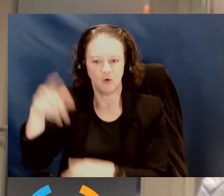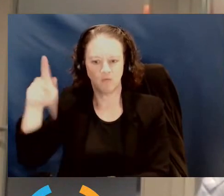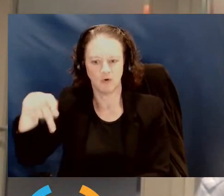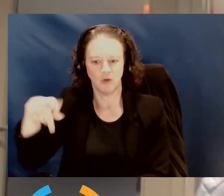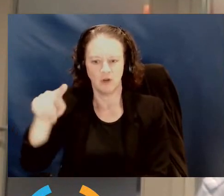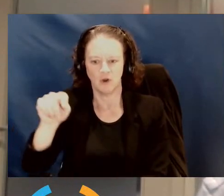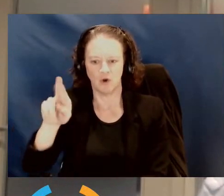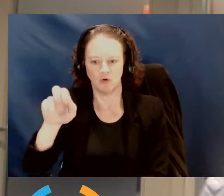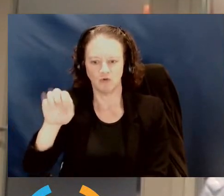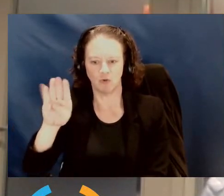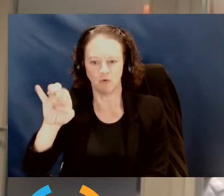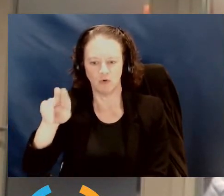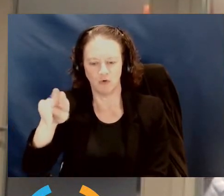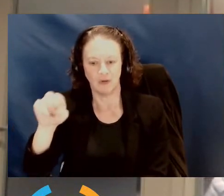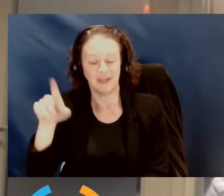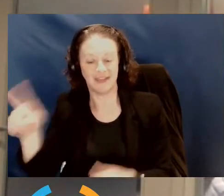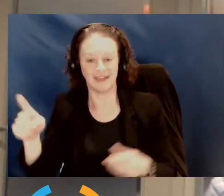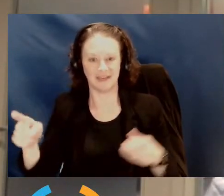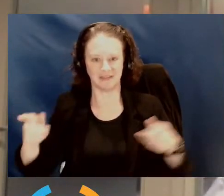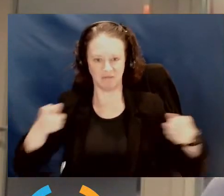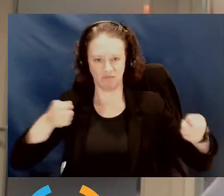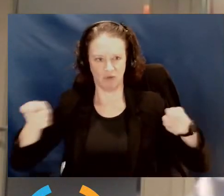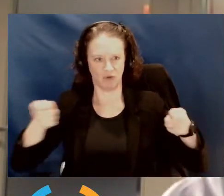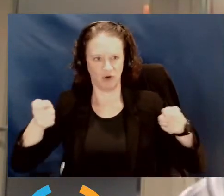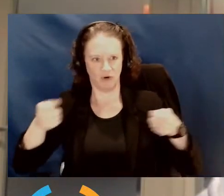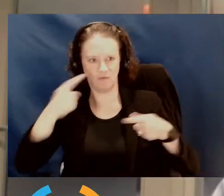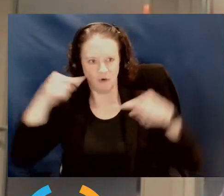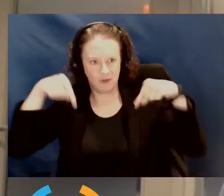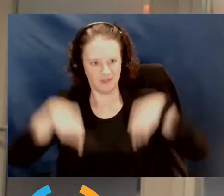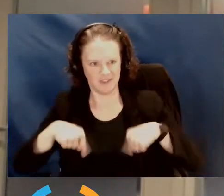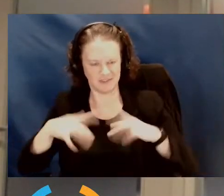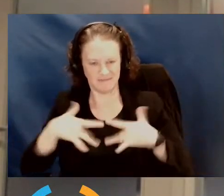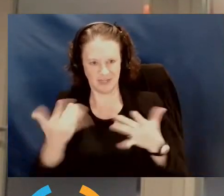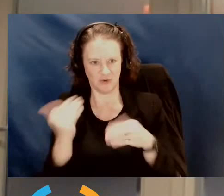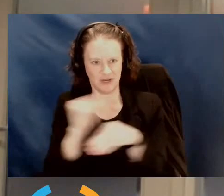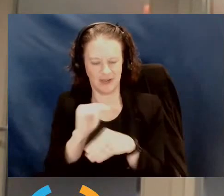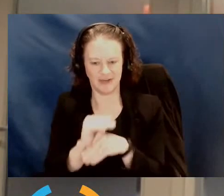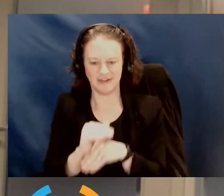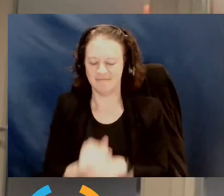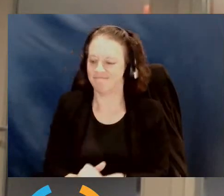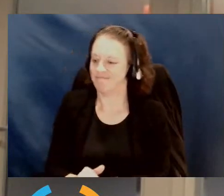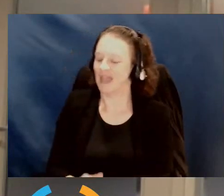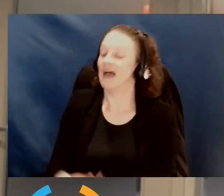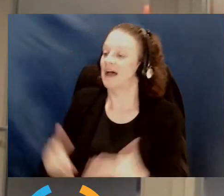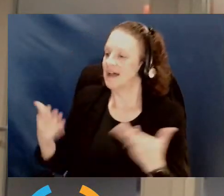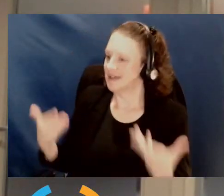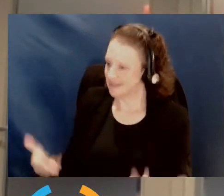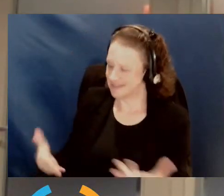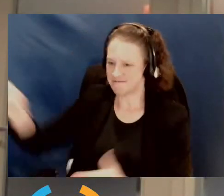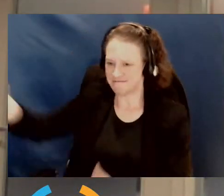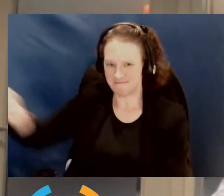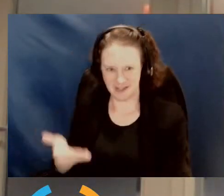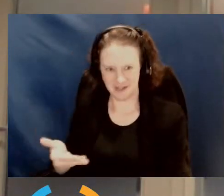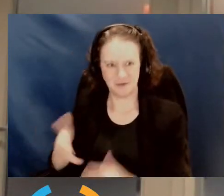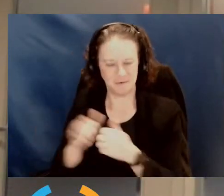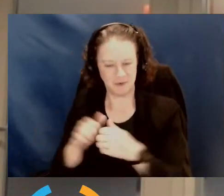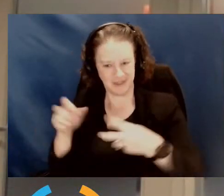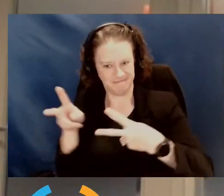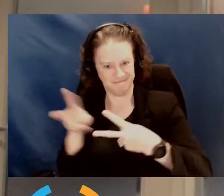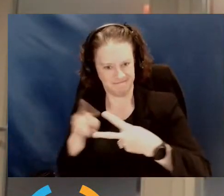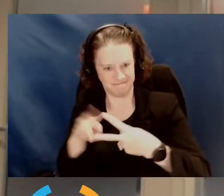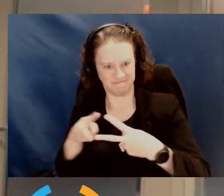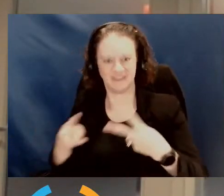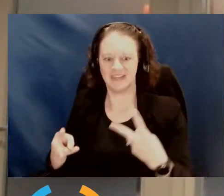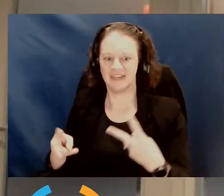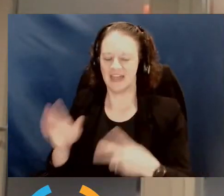Great, thank you so much, and welcome to City Club's Secretary of State debate with State Senator Shemia Fagan and State Senator Kim Thatcher. We